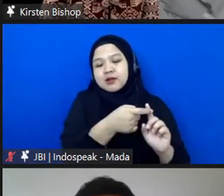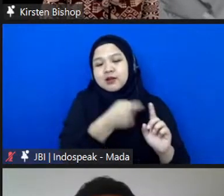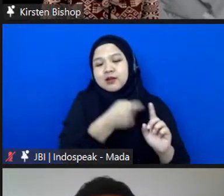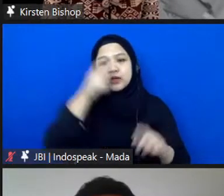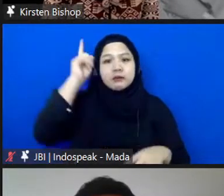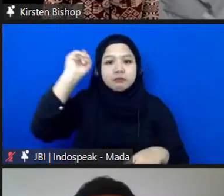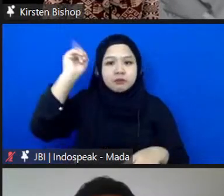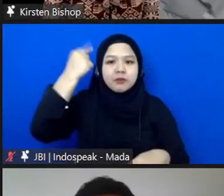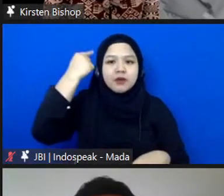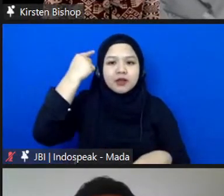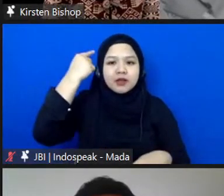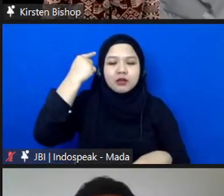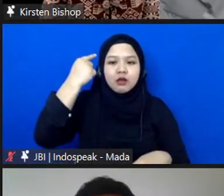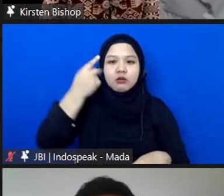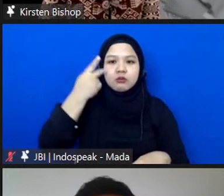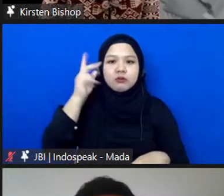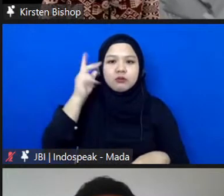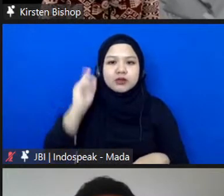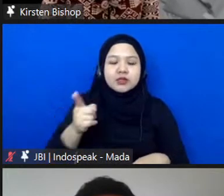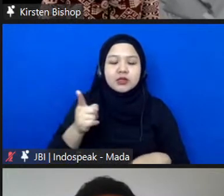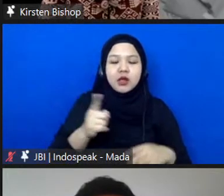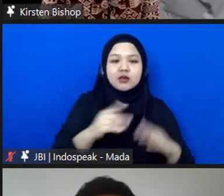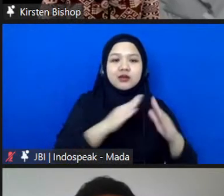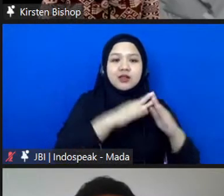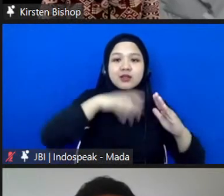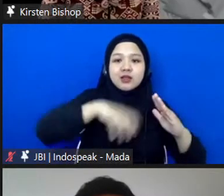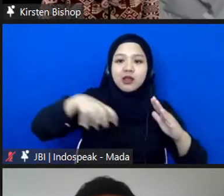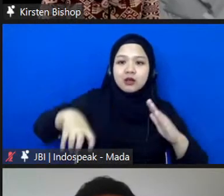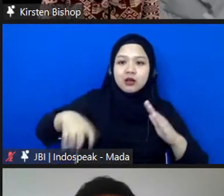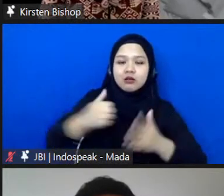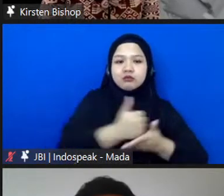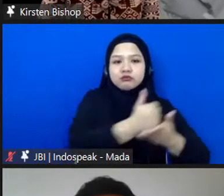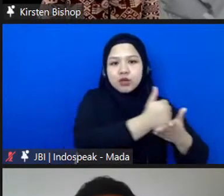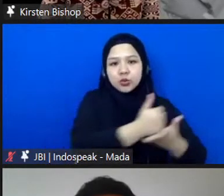that neighbors, helping neighbors become